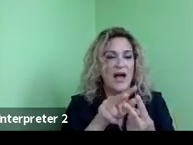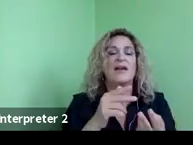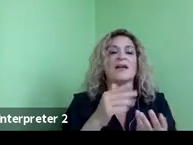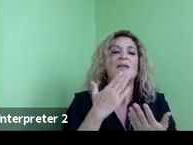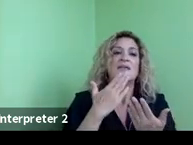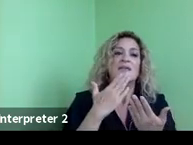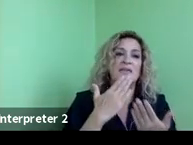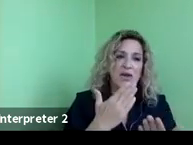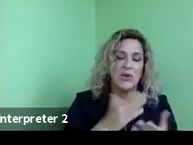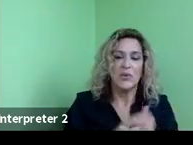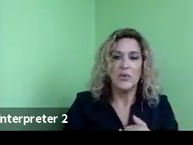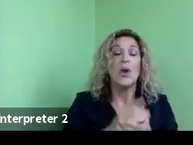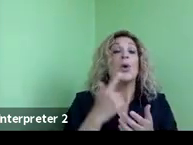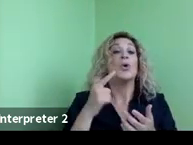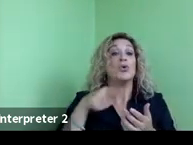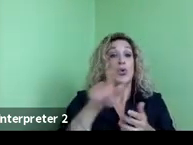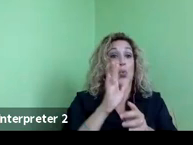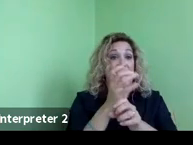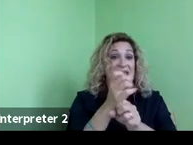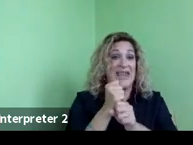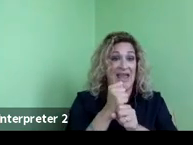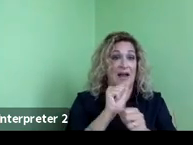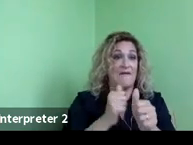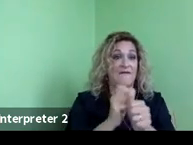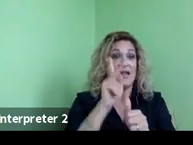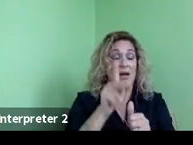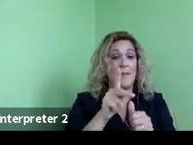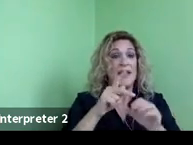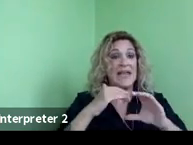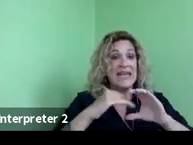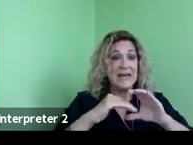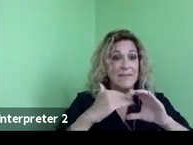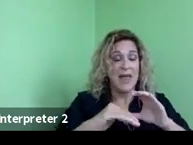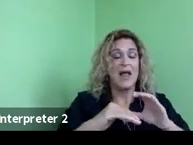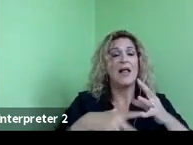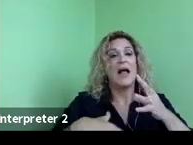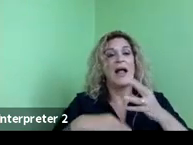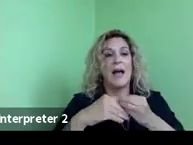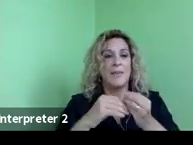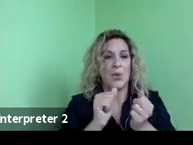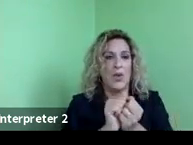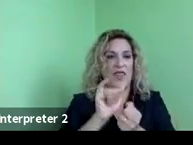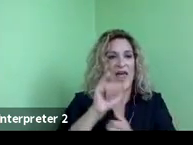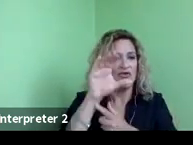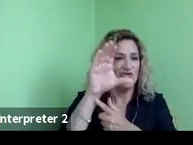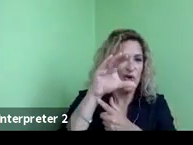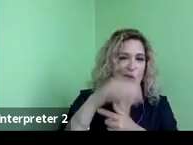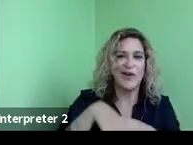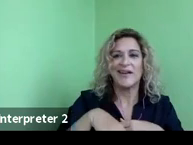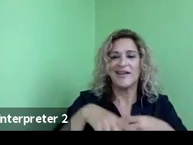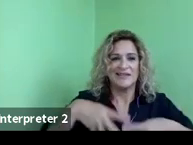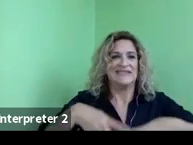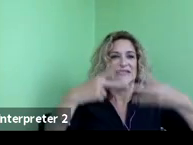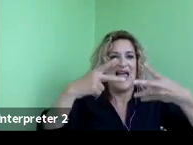email, which will contain, again, a copy of the recording, the presentation slides, and a list of the resources that were